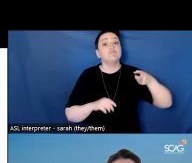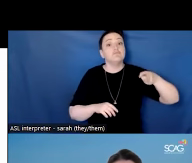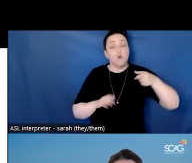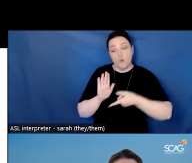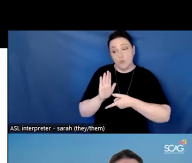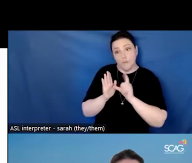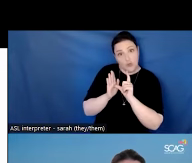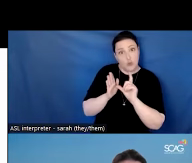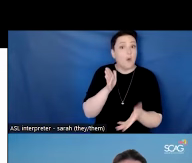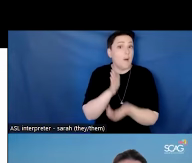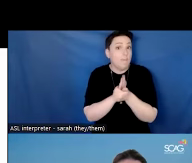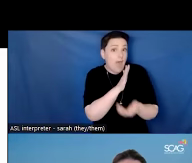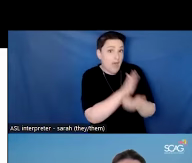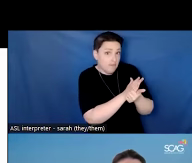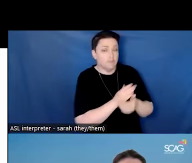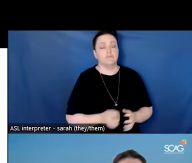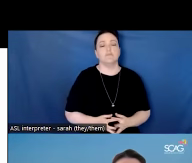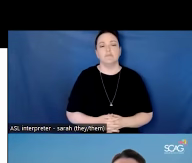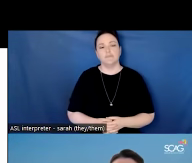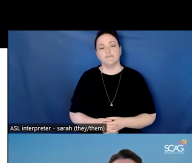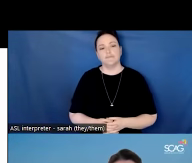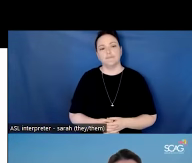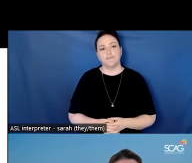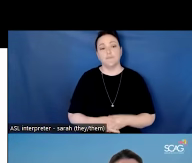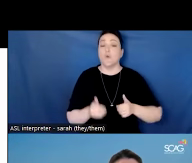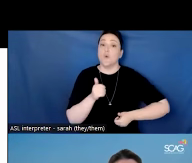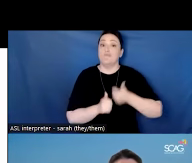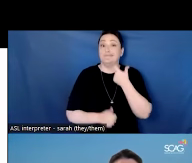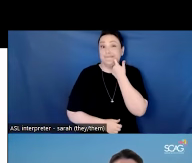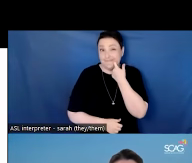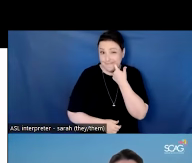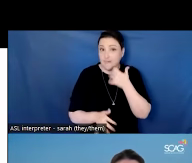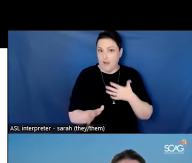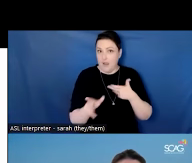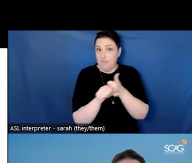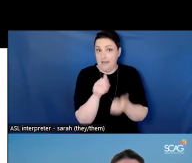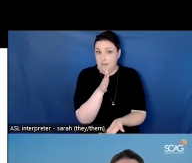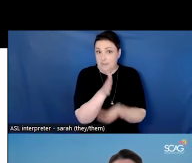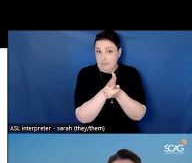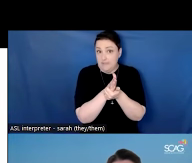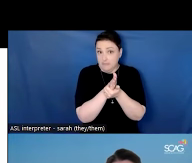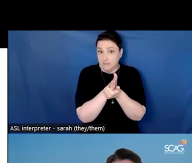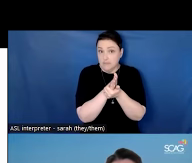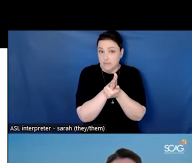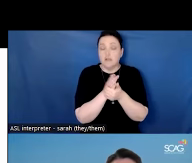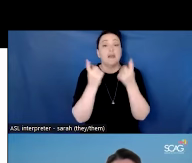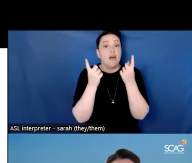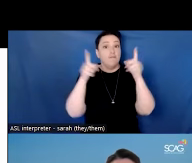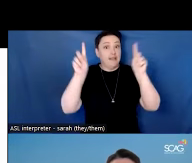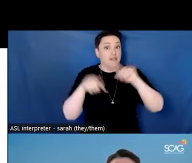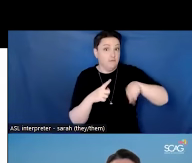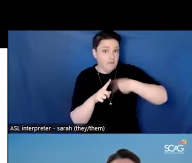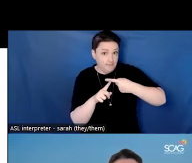for amendments to the CEQA guidelines. And the most recently updated CEQA guidelines became effective in